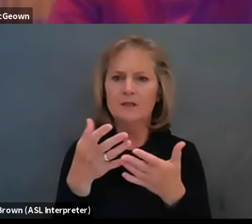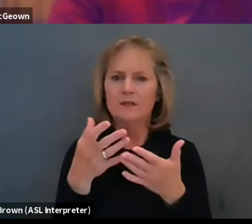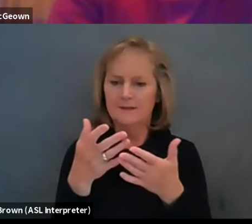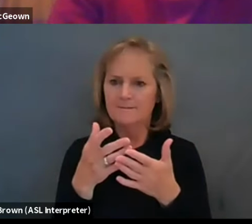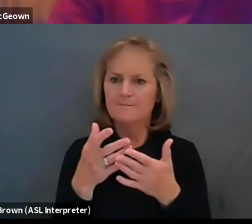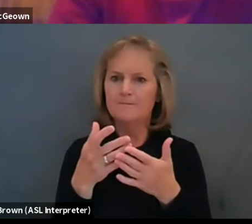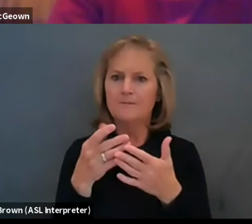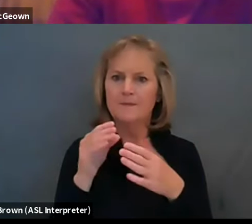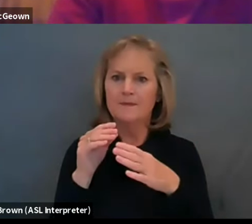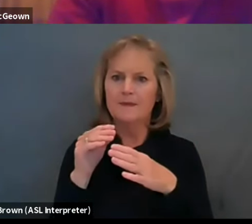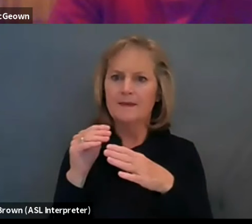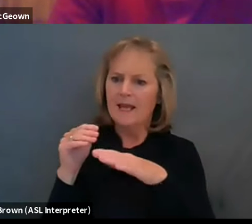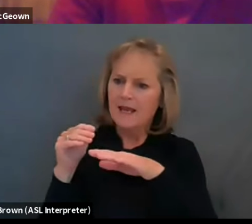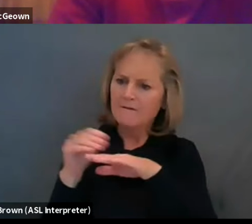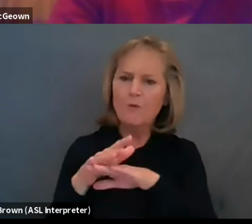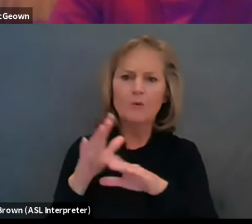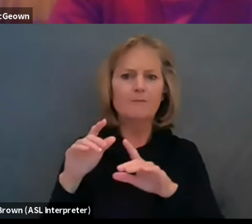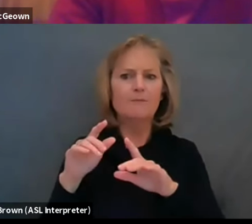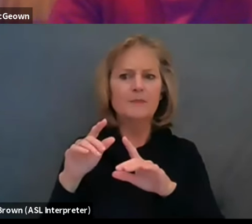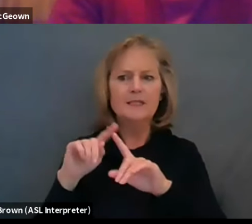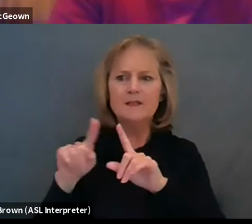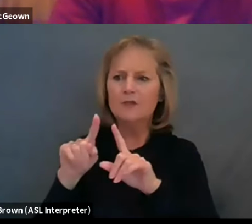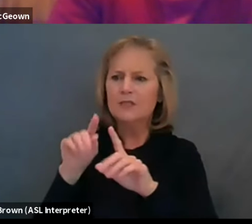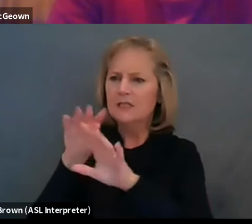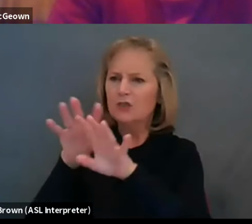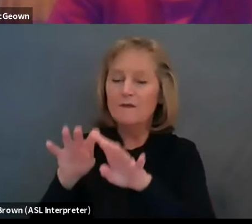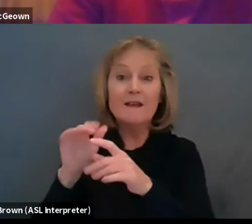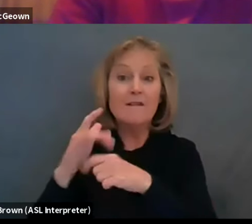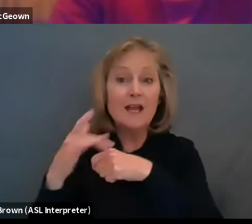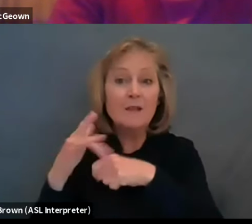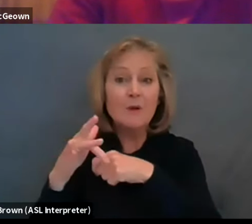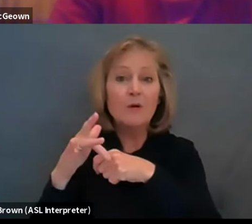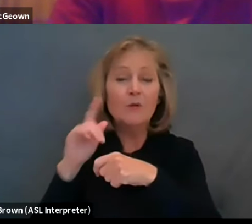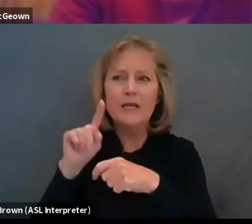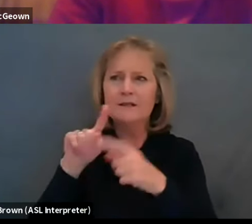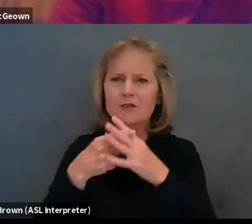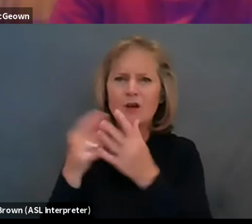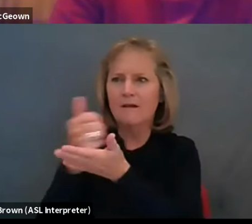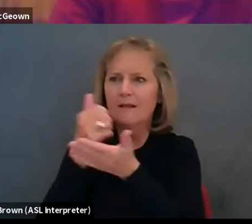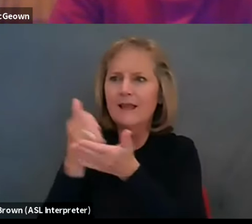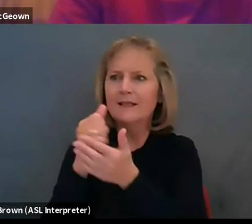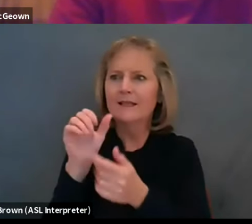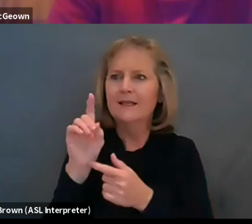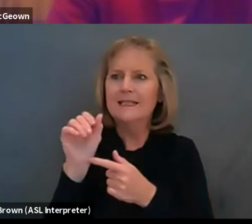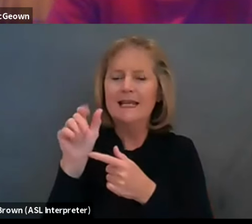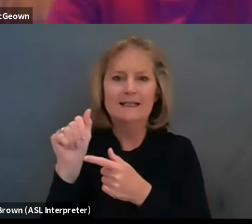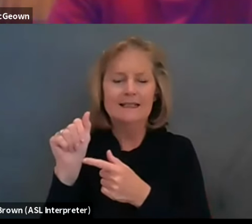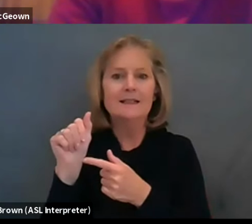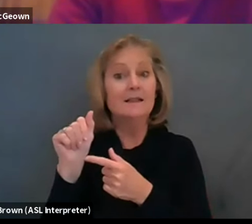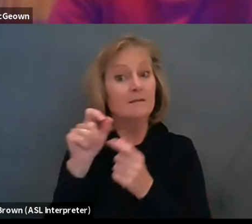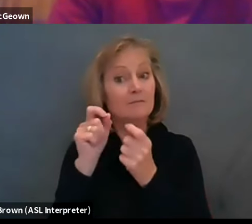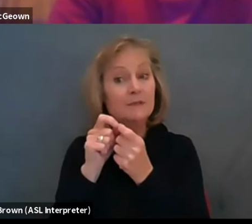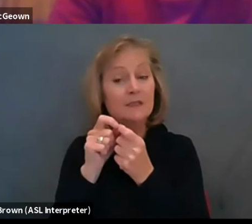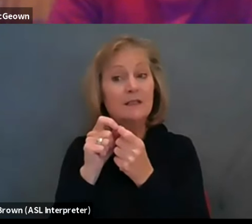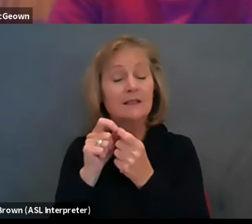inform the expansion of different surveys that are available globally, so that we can start collecting data, particularly